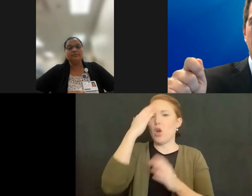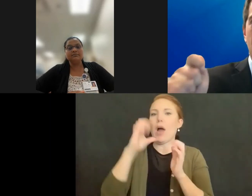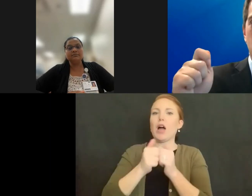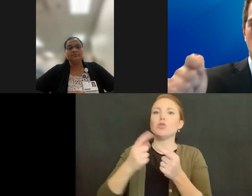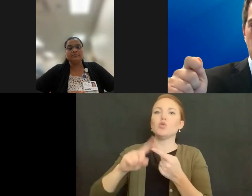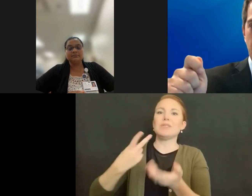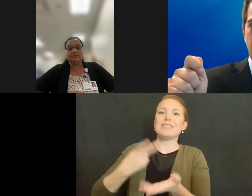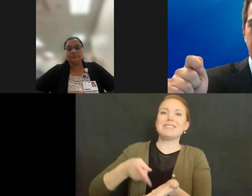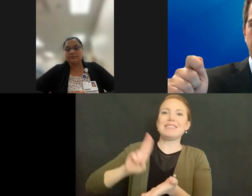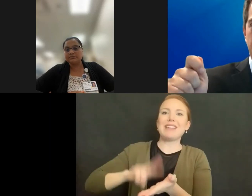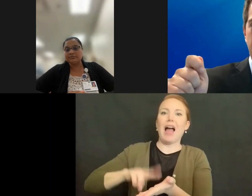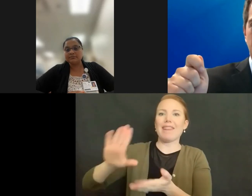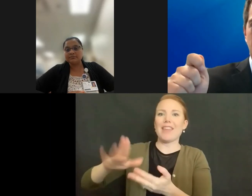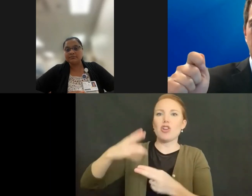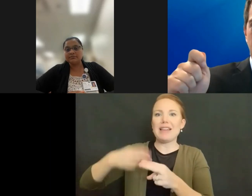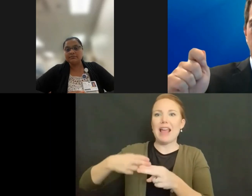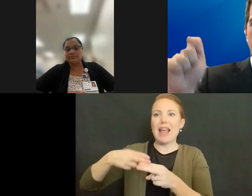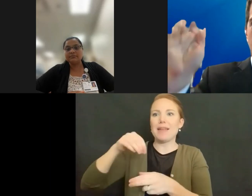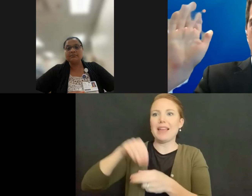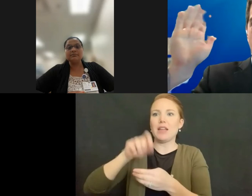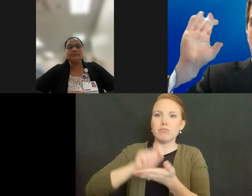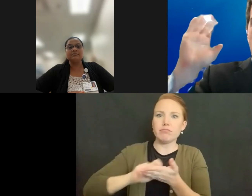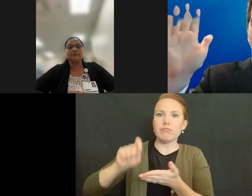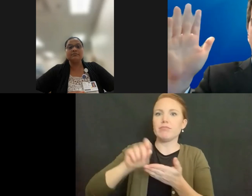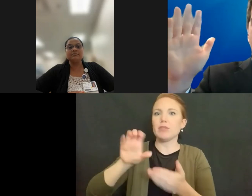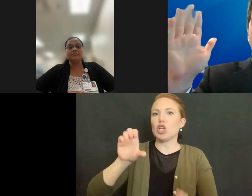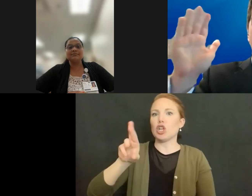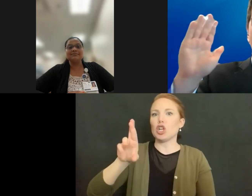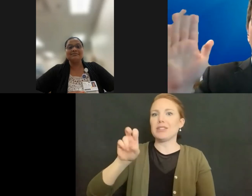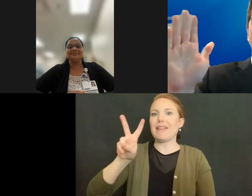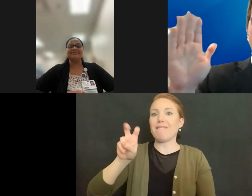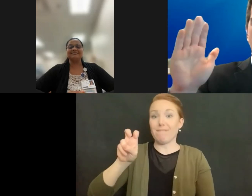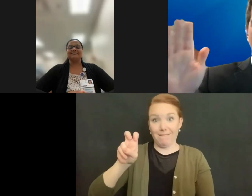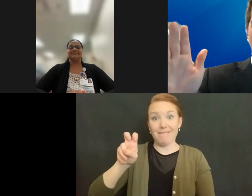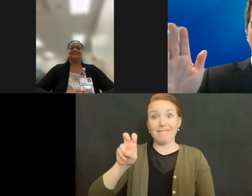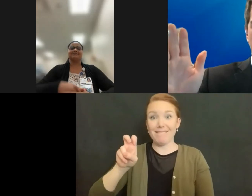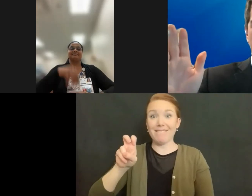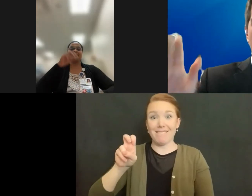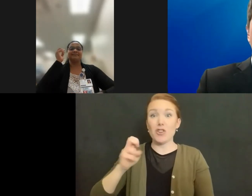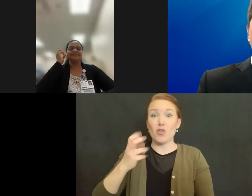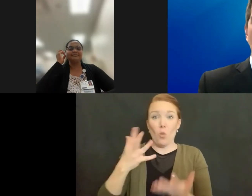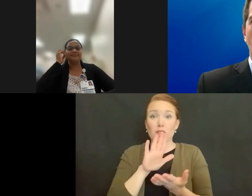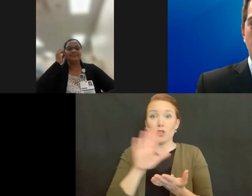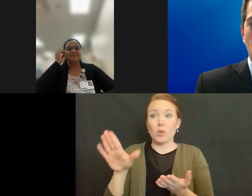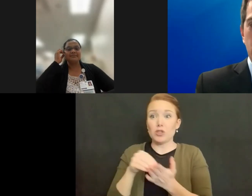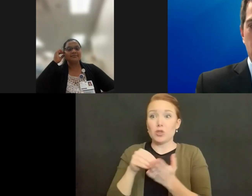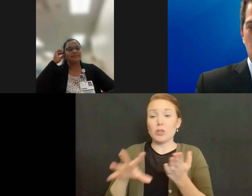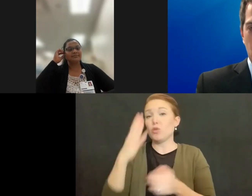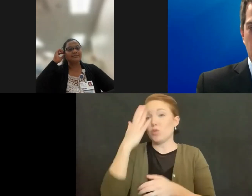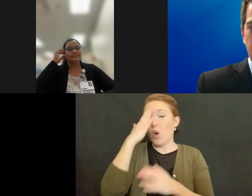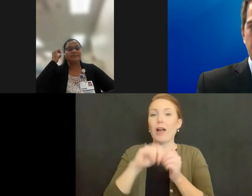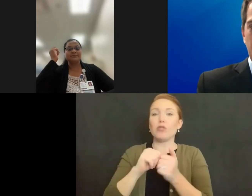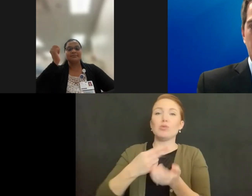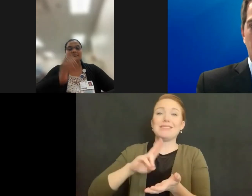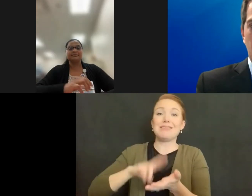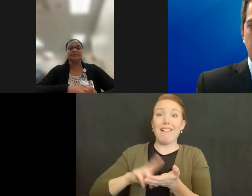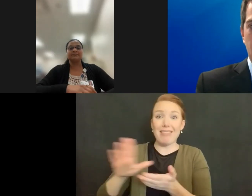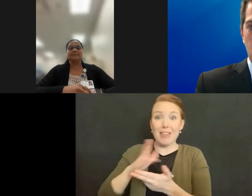their name in cursive? Any hands for signing their name in cursive? So what I'm going to